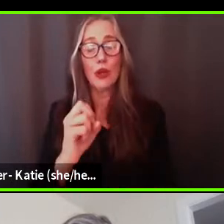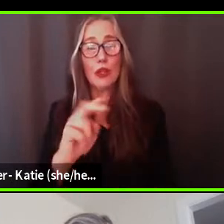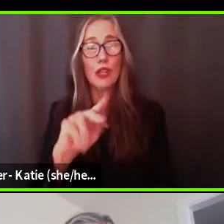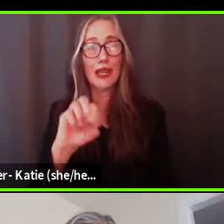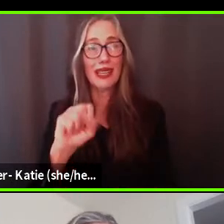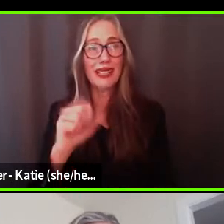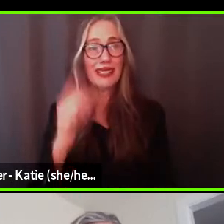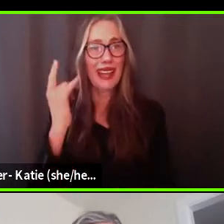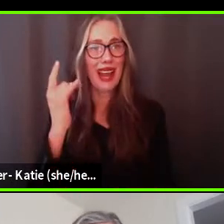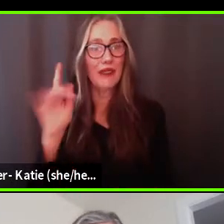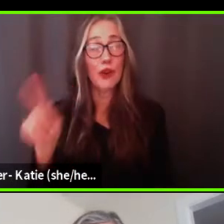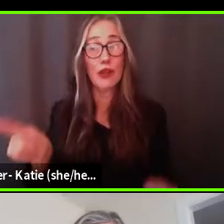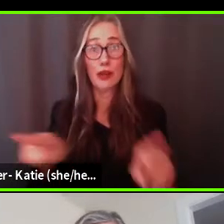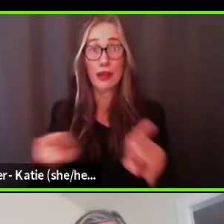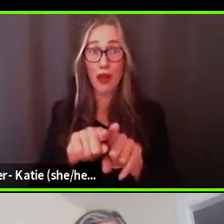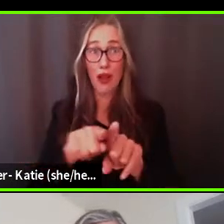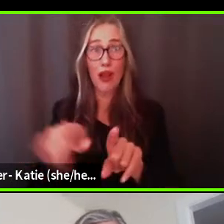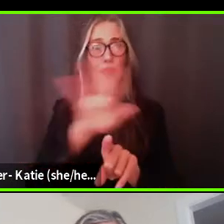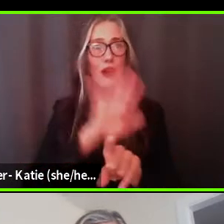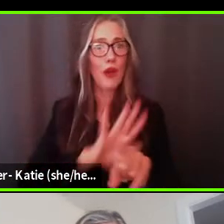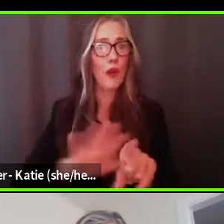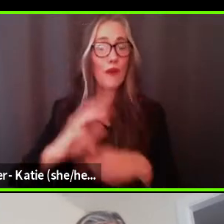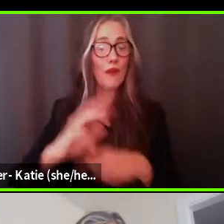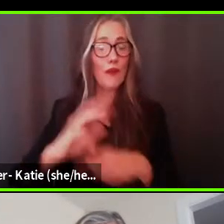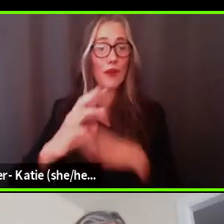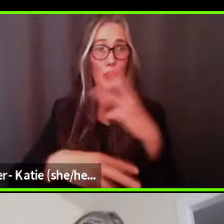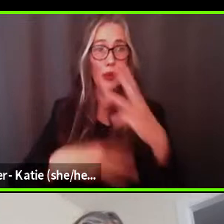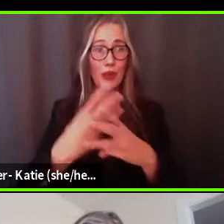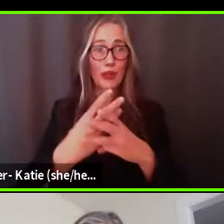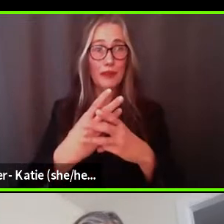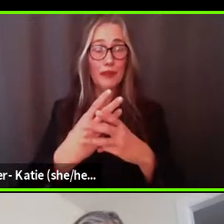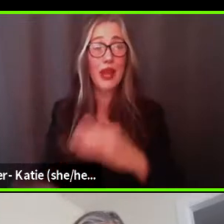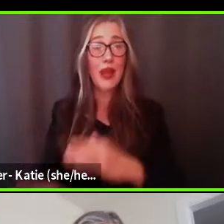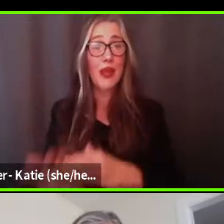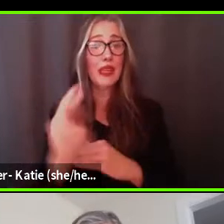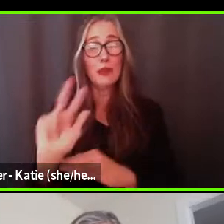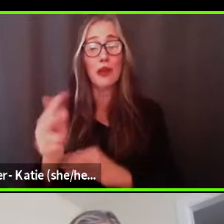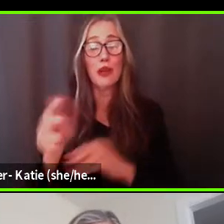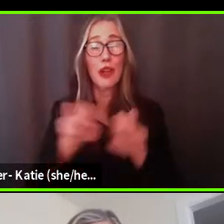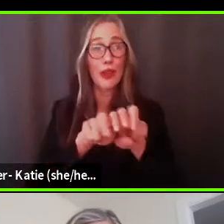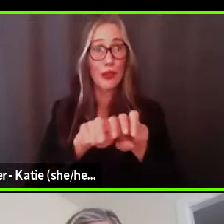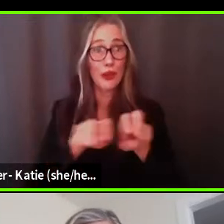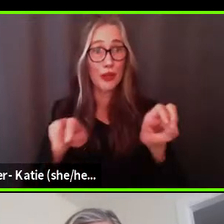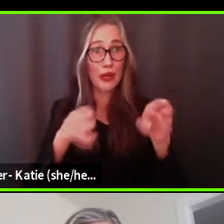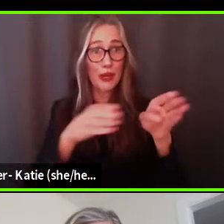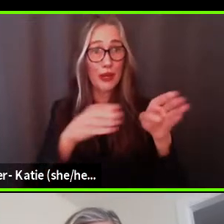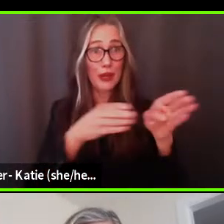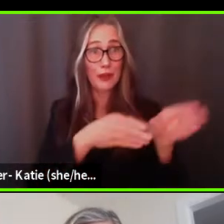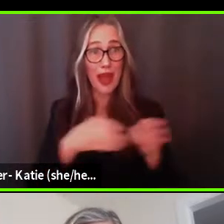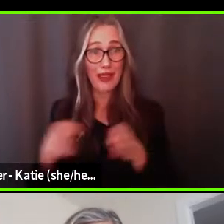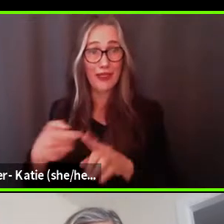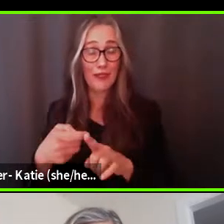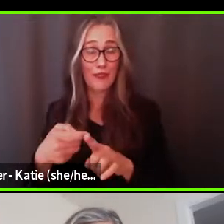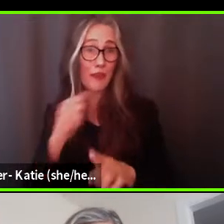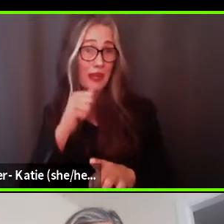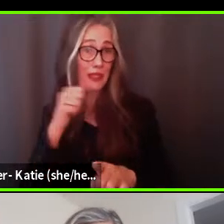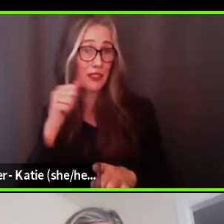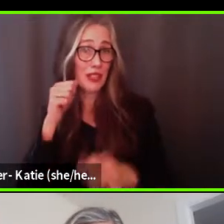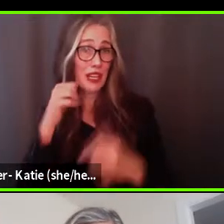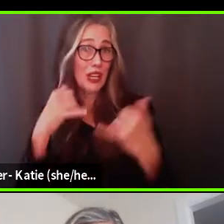this morning we have our third panel um we are continuing from yesterday and this morning's panel is on ableism